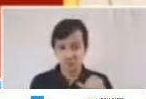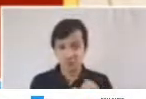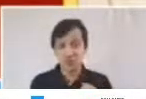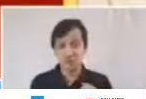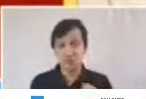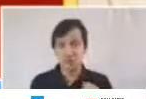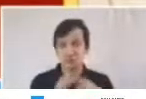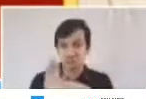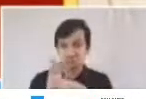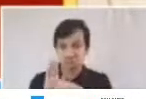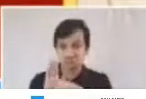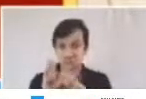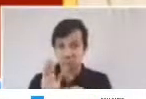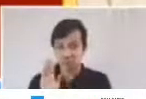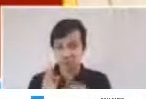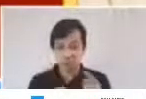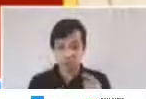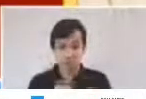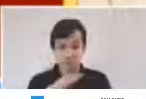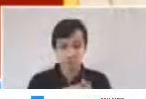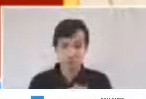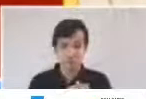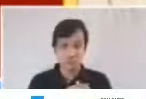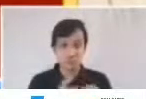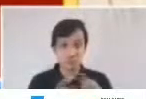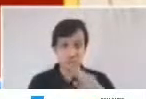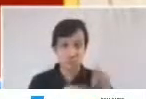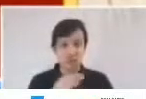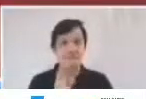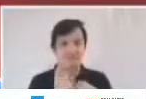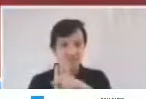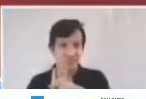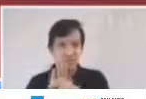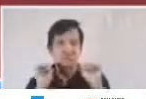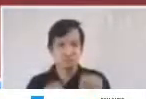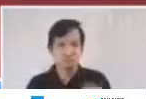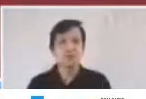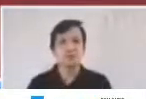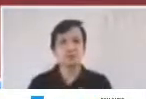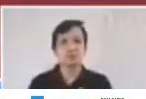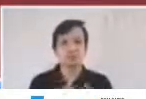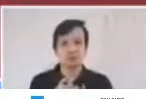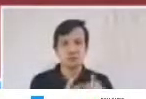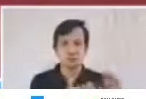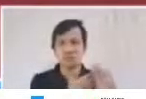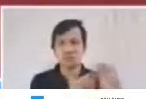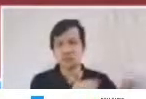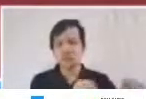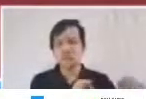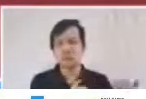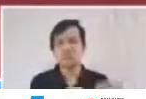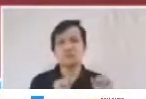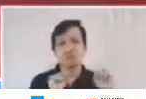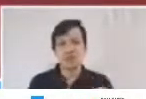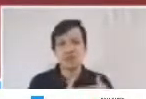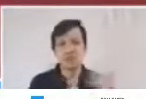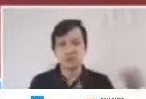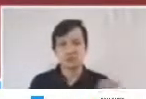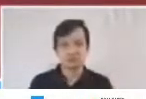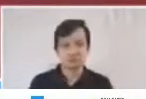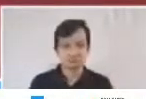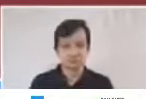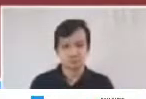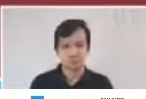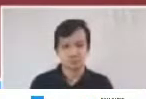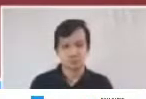IATF. They are in a position to give you all these details. Well, Michelle, may pahabol din na tanong si Joseph Morong ng GMA 7. Ilang